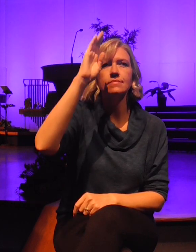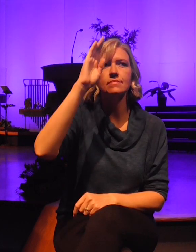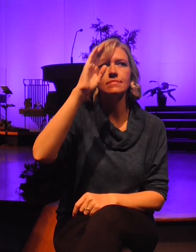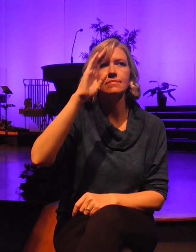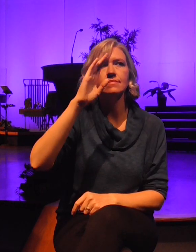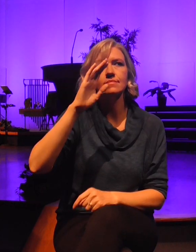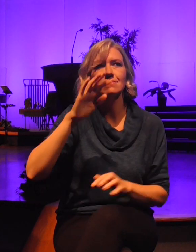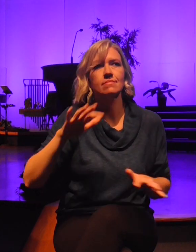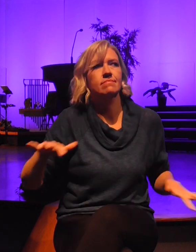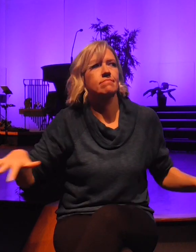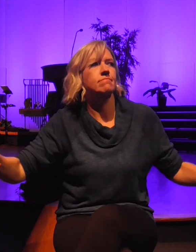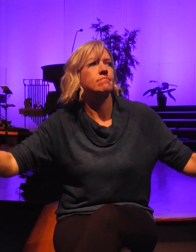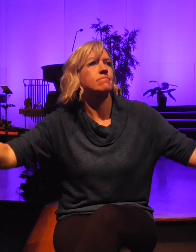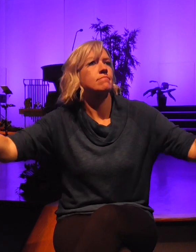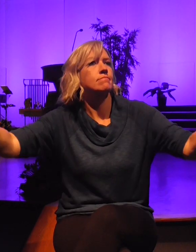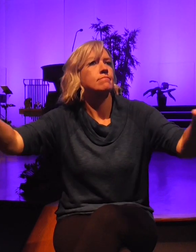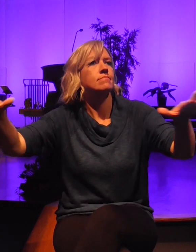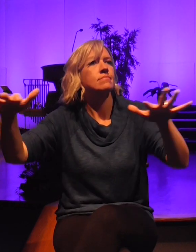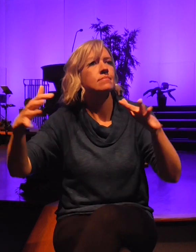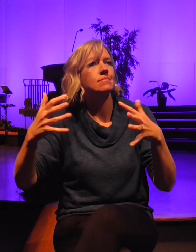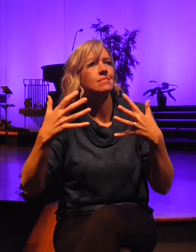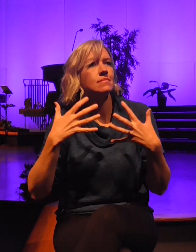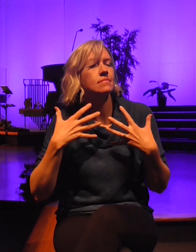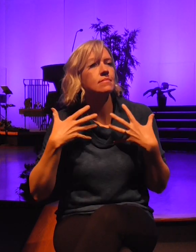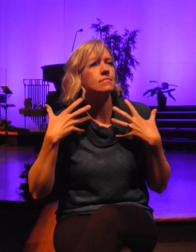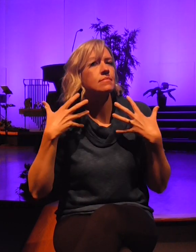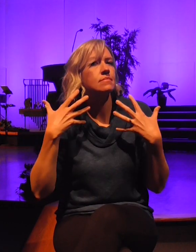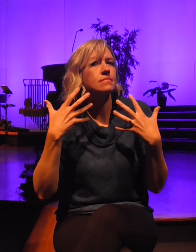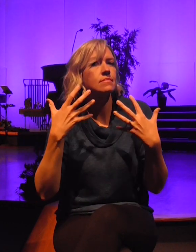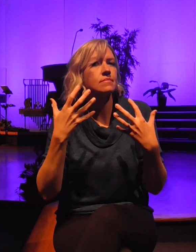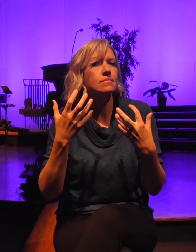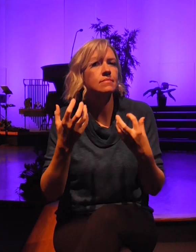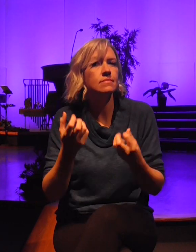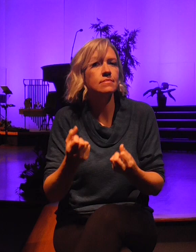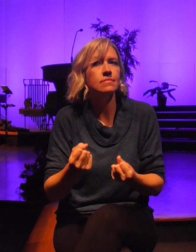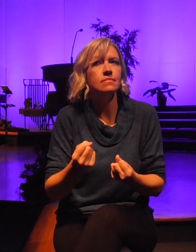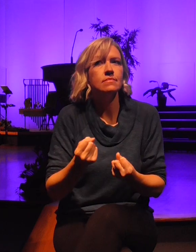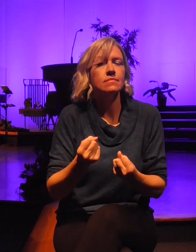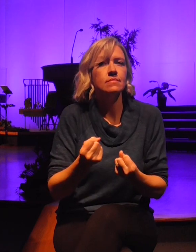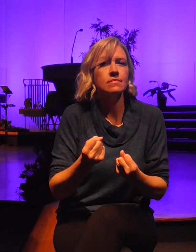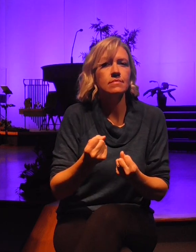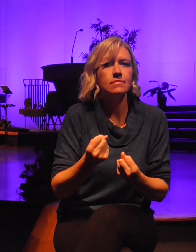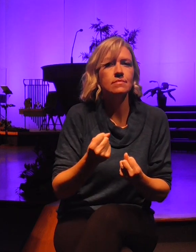there's a healing going on. I say,